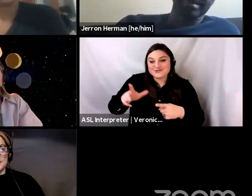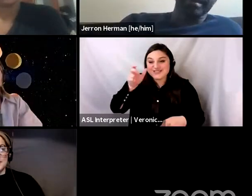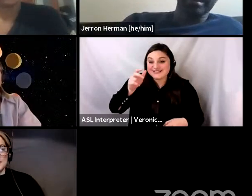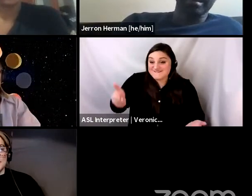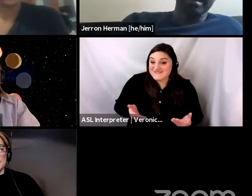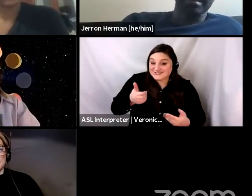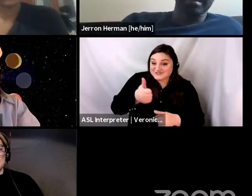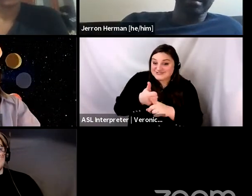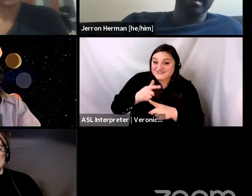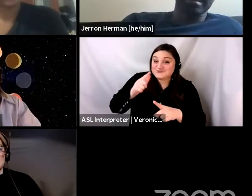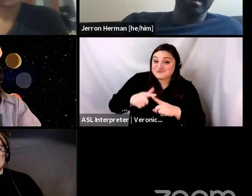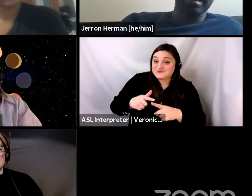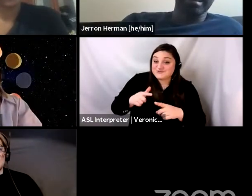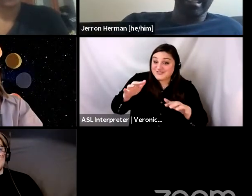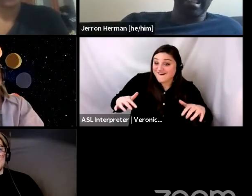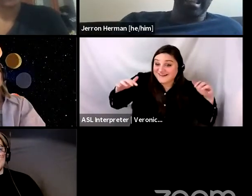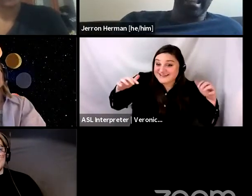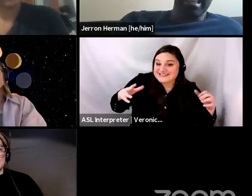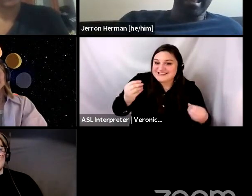conversation.